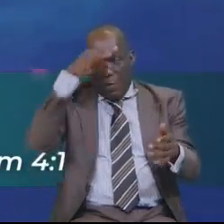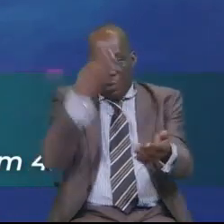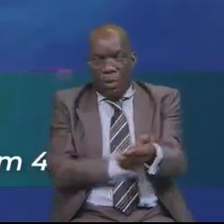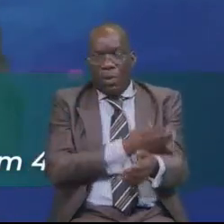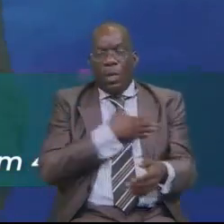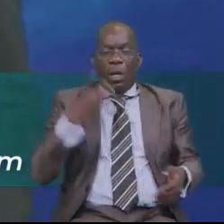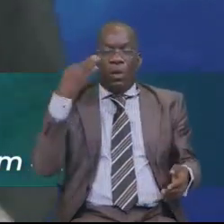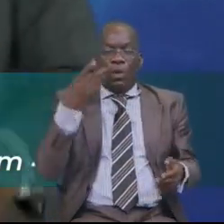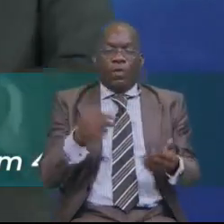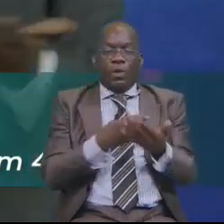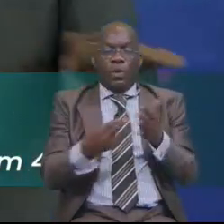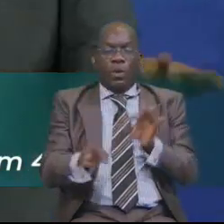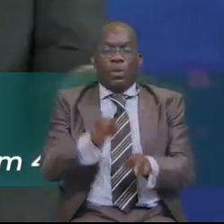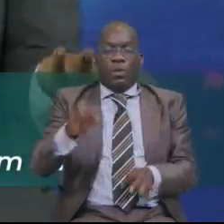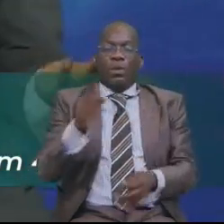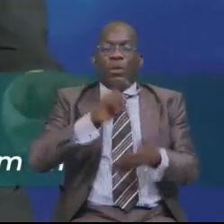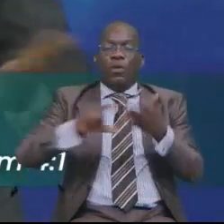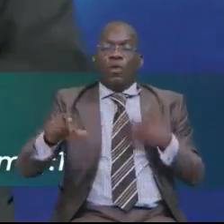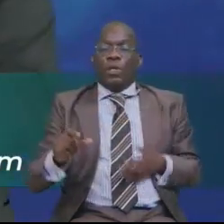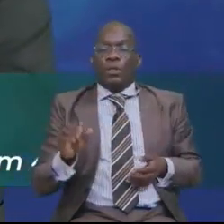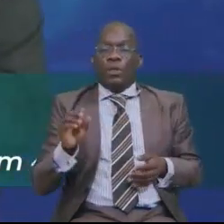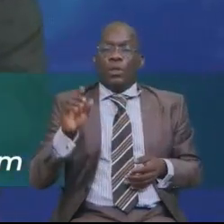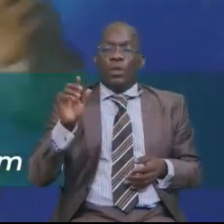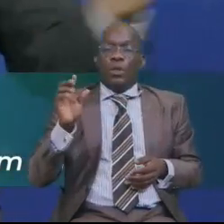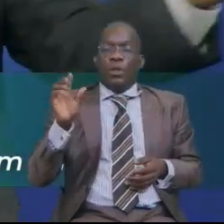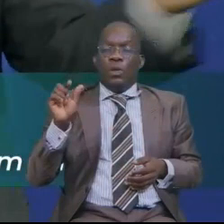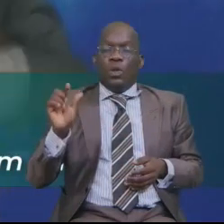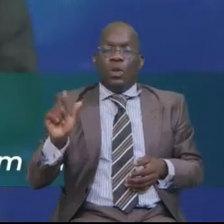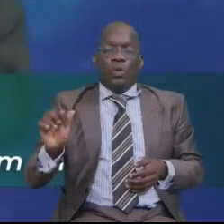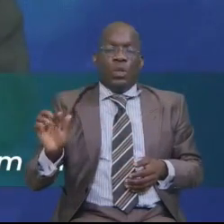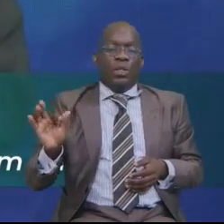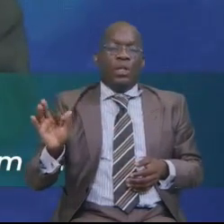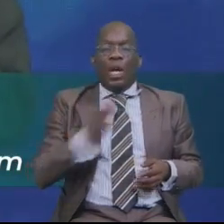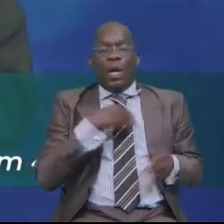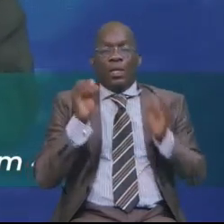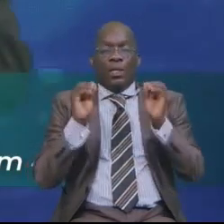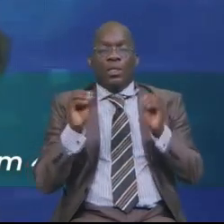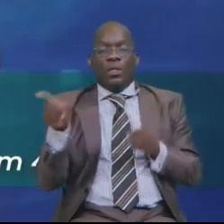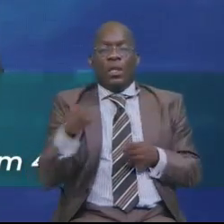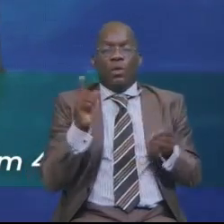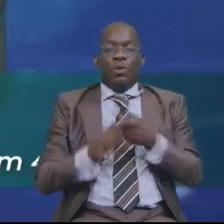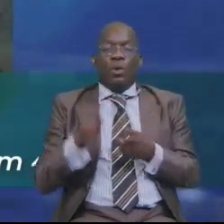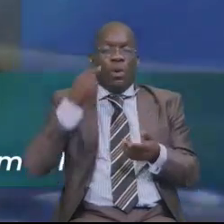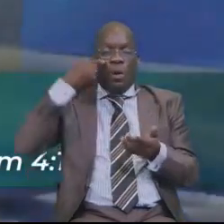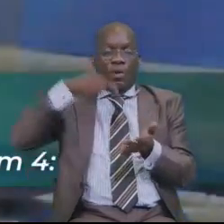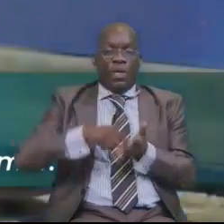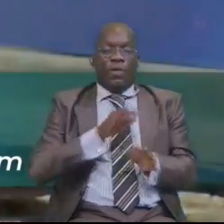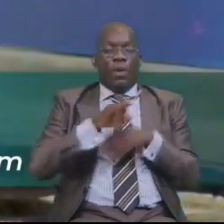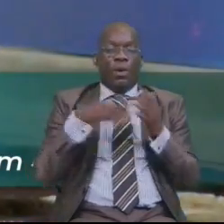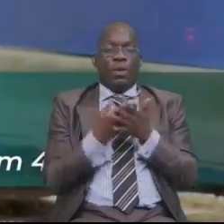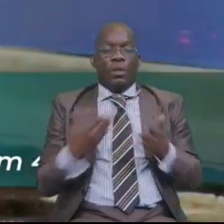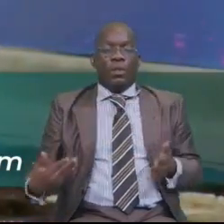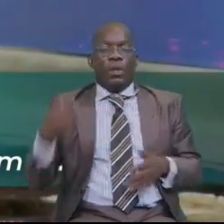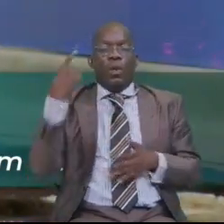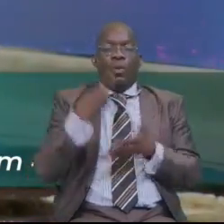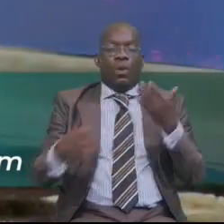verse 20 it says, and teaching them to observe all things whatsoever I have commanded